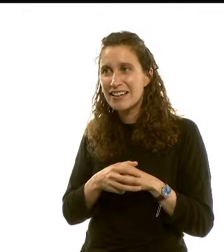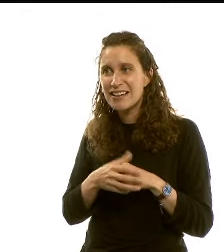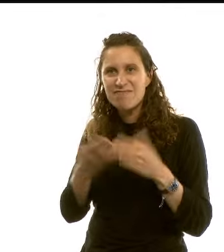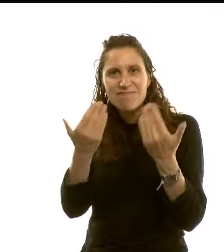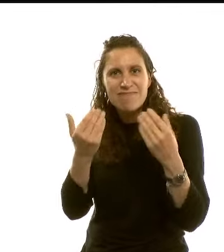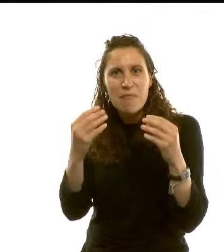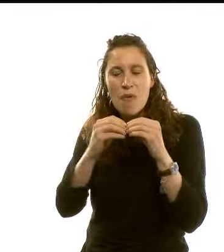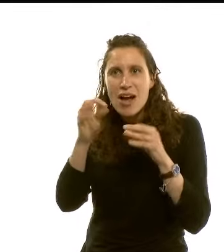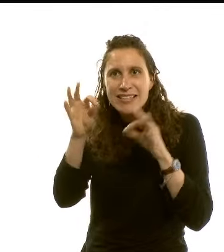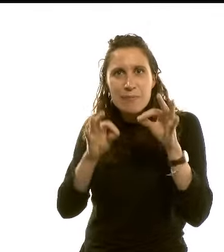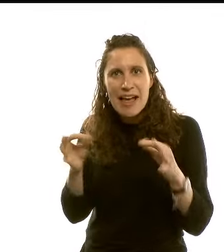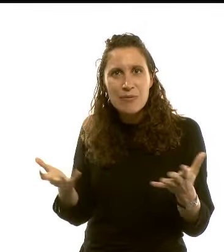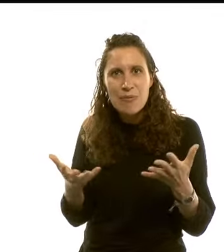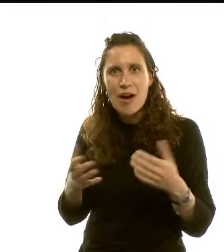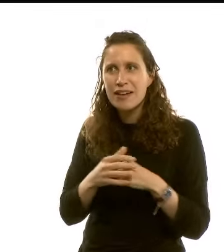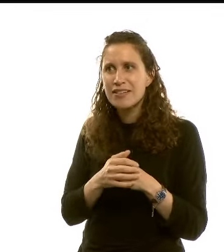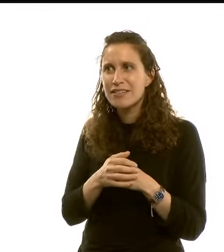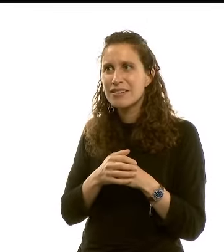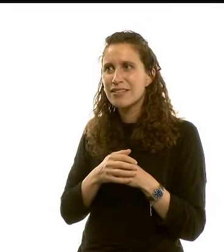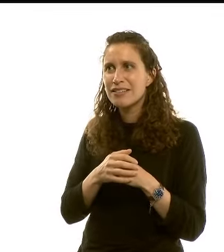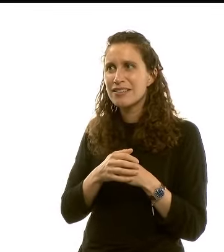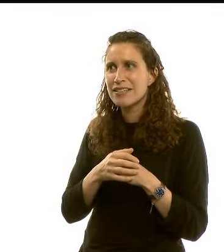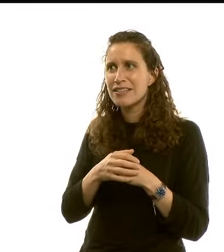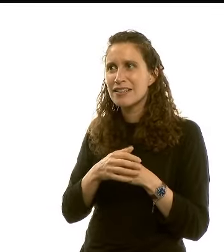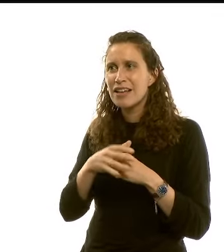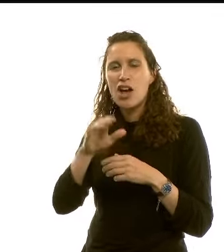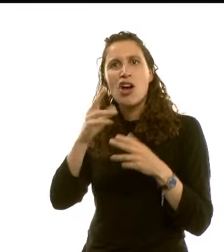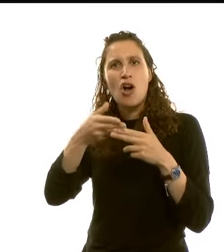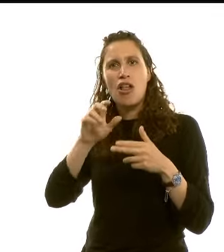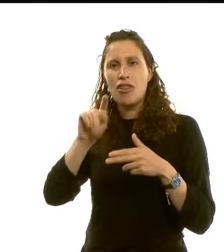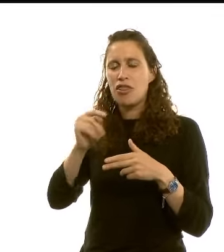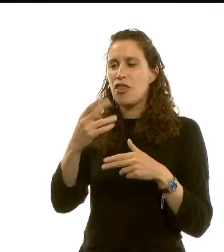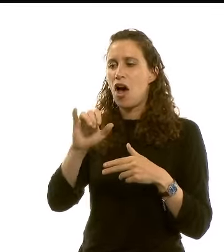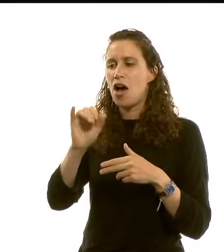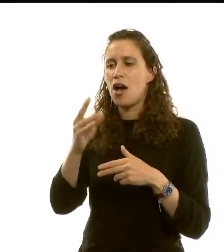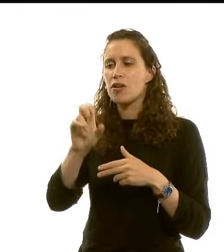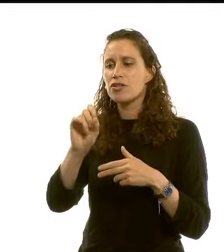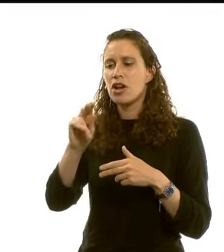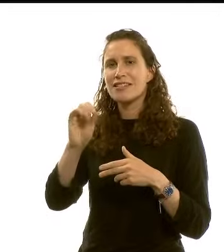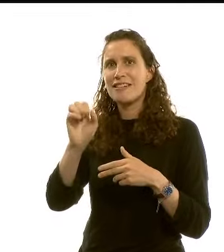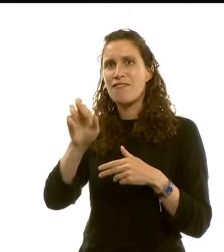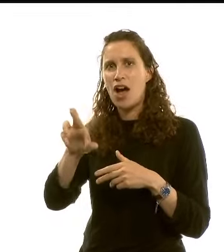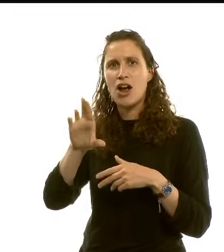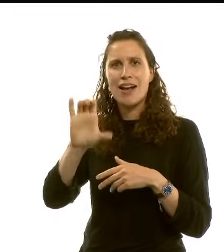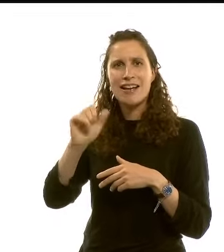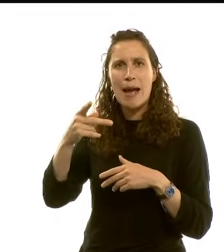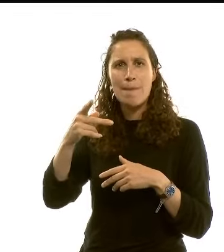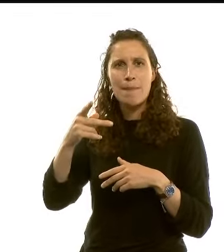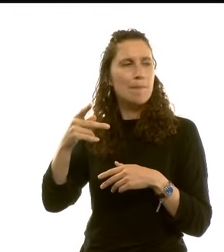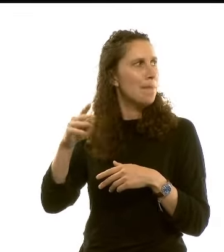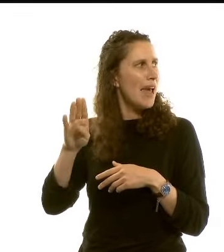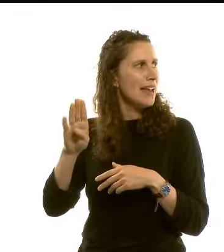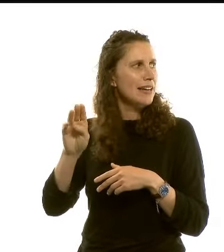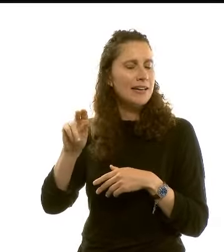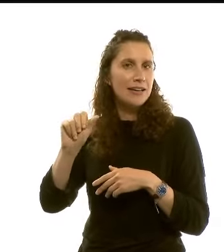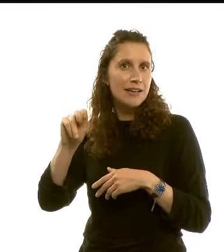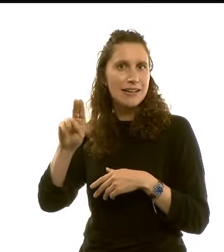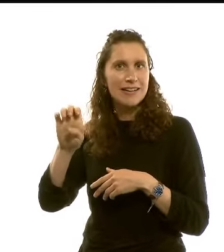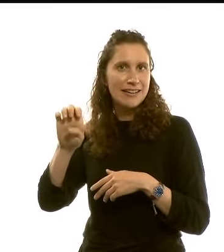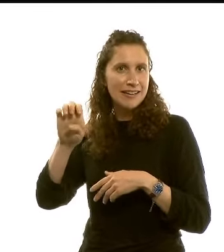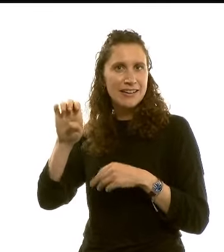about it? Well, this is Cad Bane's ship, the Justifier. And I mean, if you're Cad Bane, you're a super cool bounty hunter. You don't just